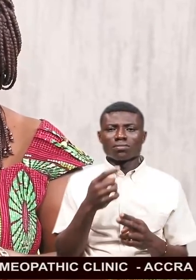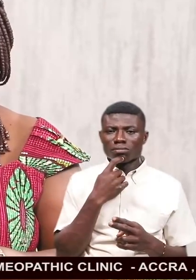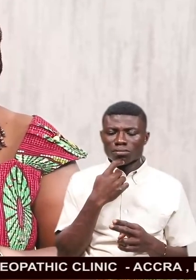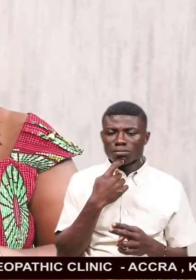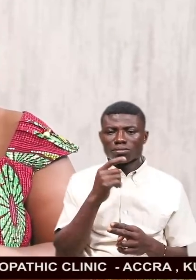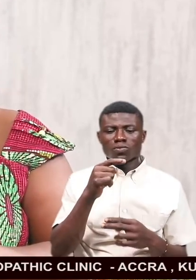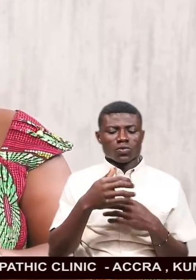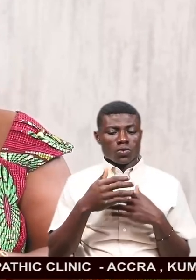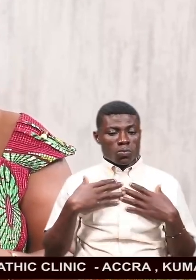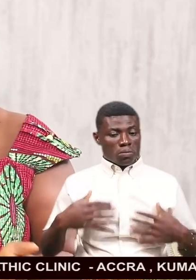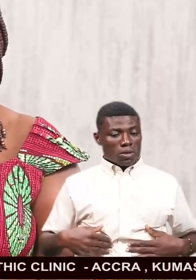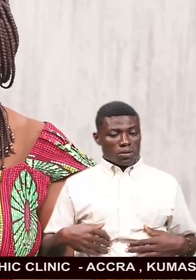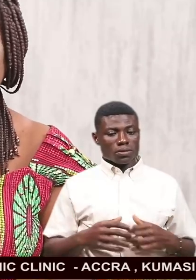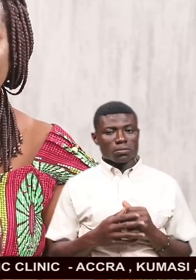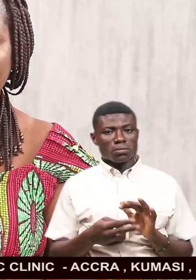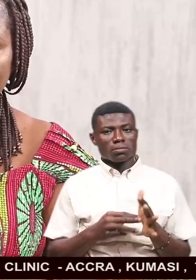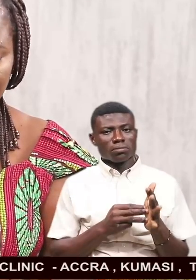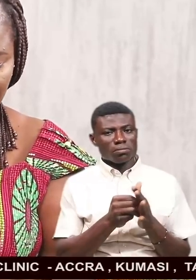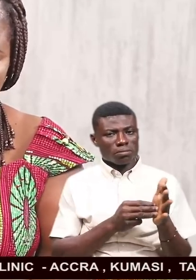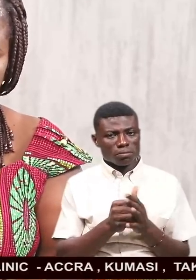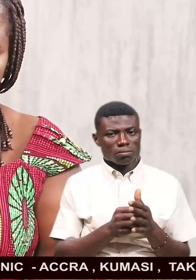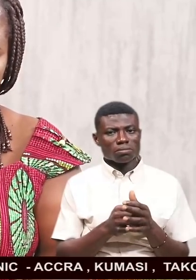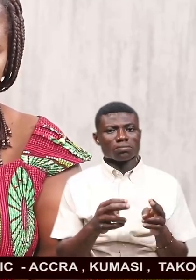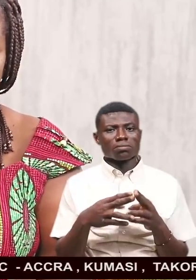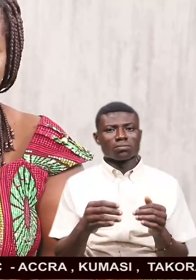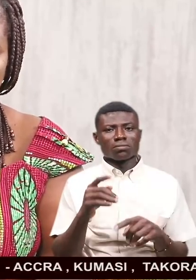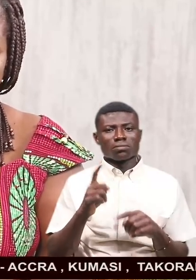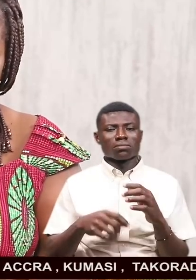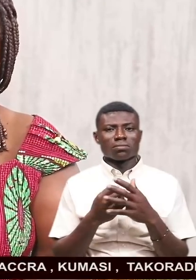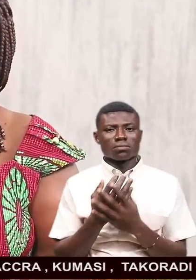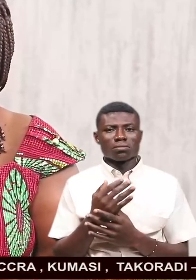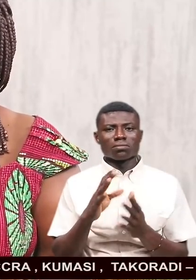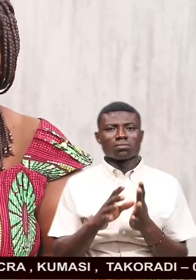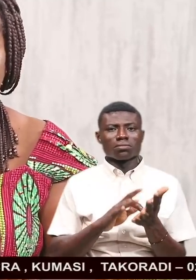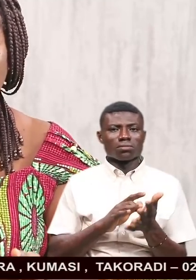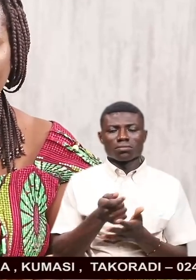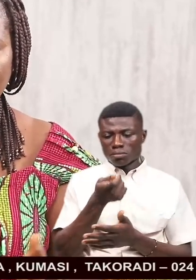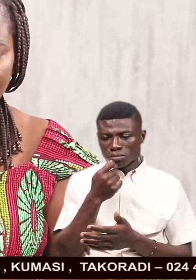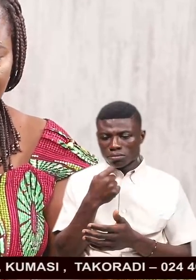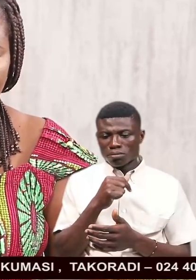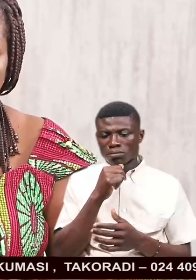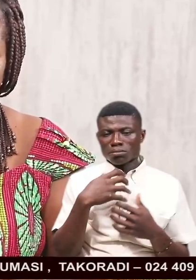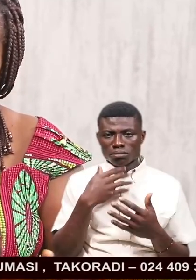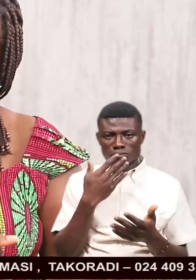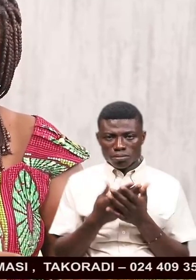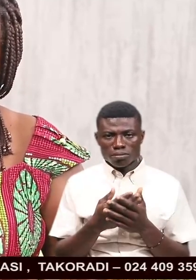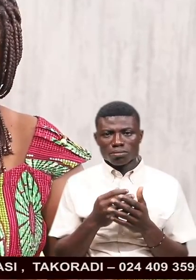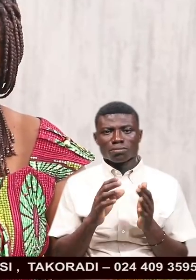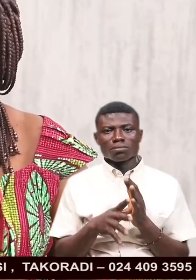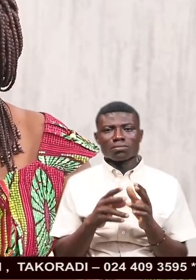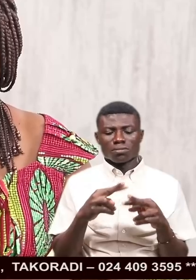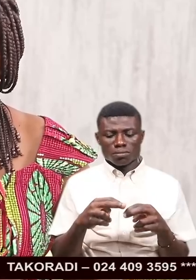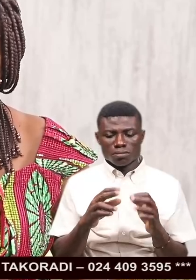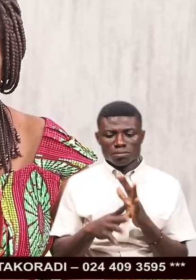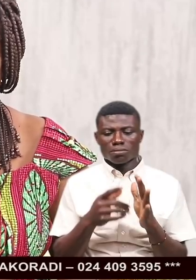white blood cells no eye weak enti mi nyini ene nro we a unum nyine enye ene na wa koye o